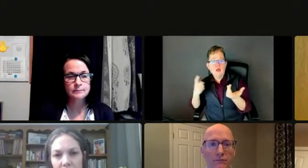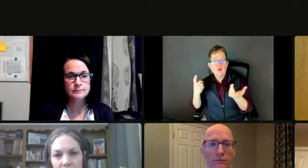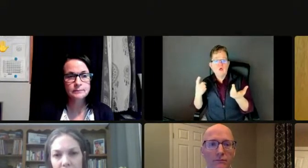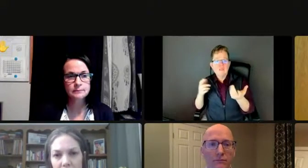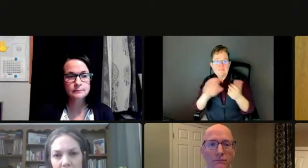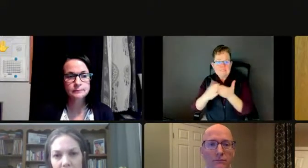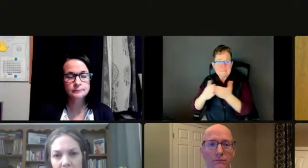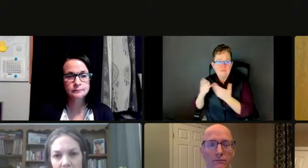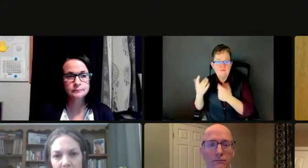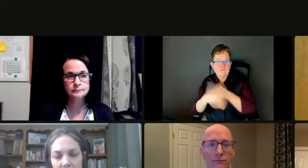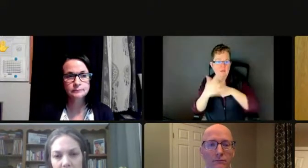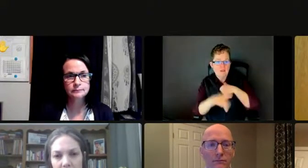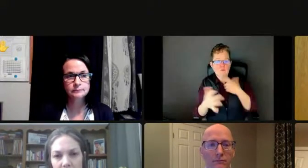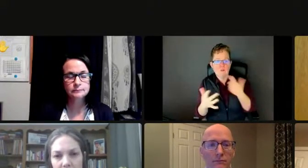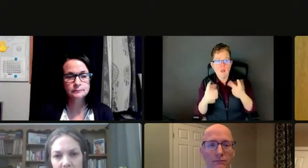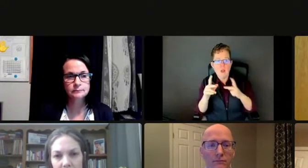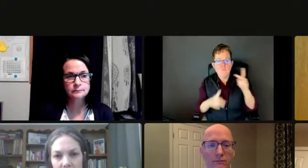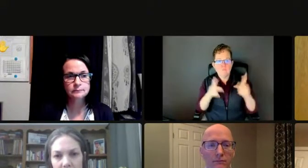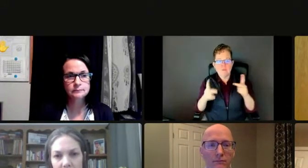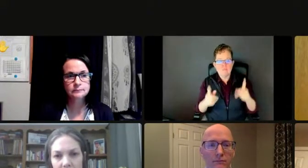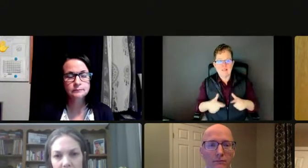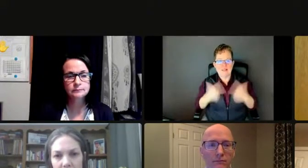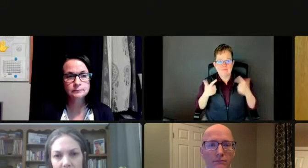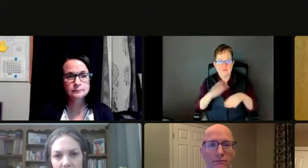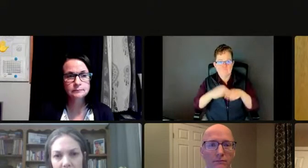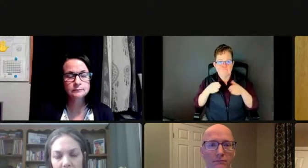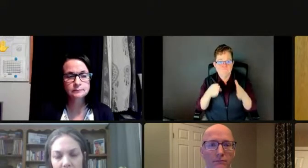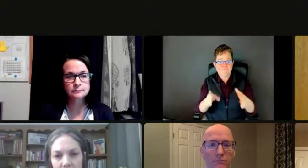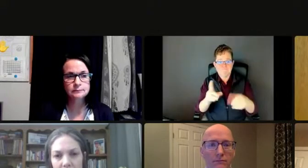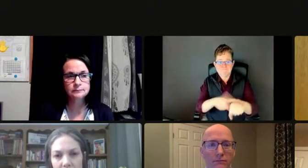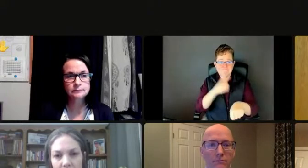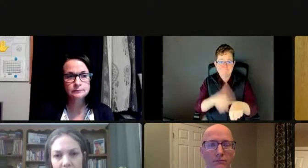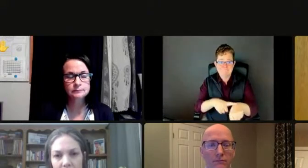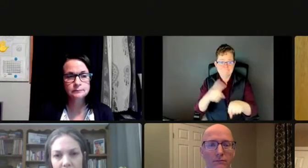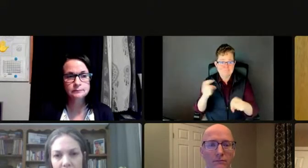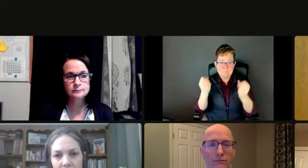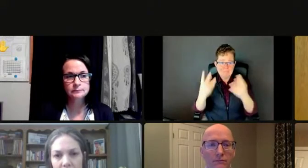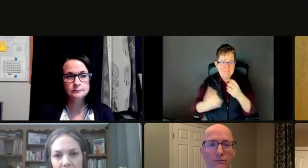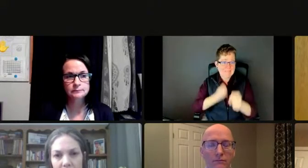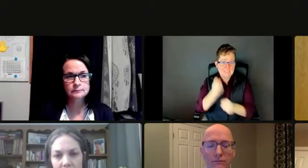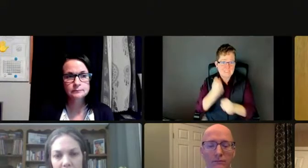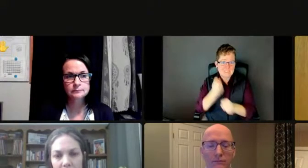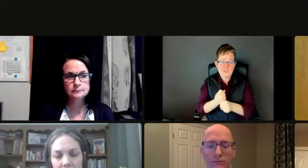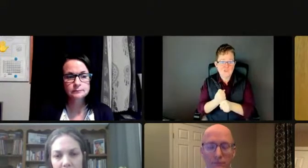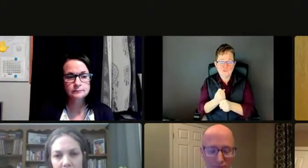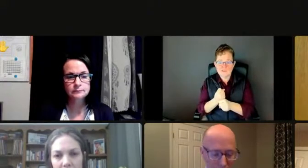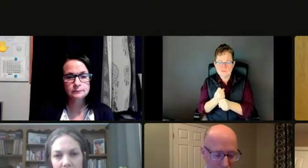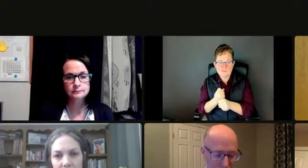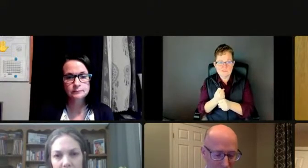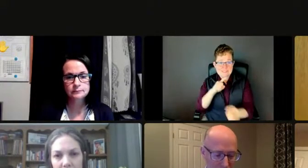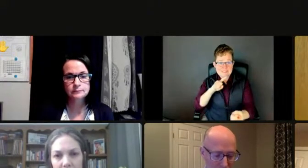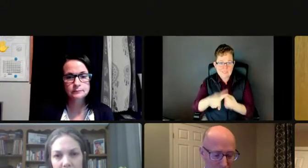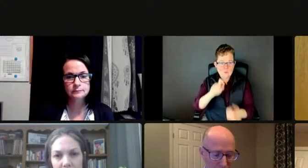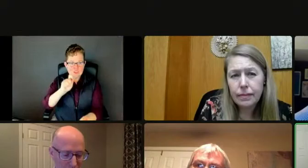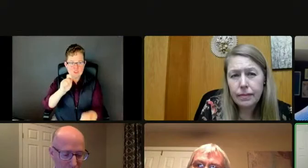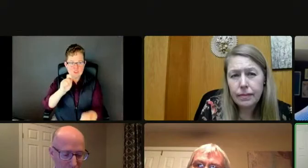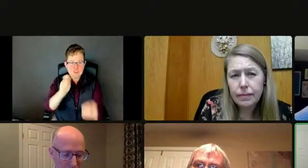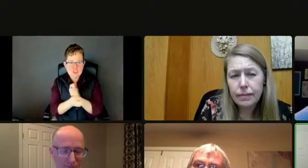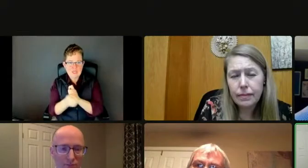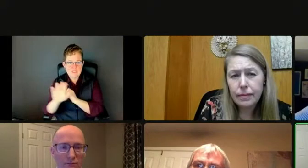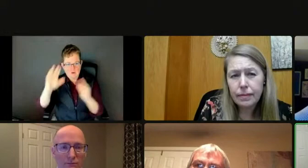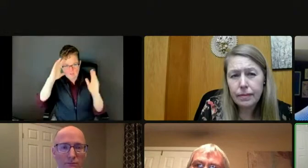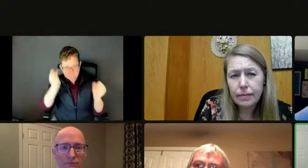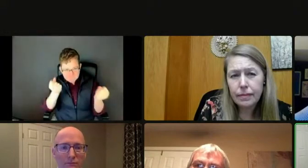city, and people have been living homeless in a homeless situation for a number of years, until we change the expectation,